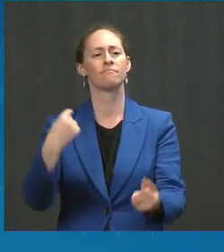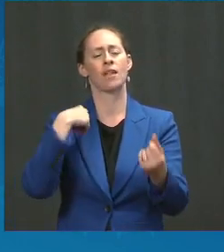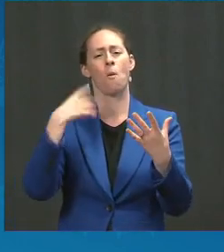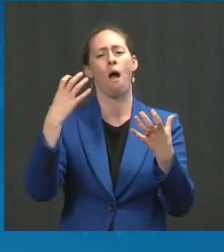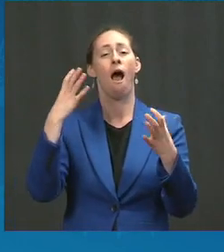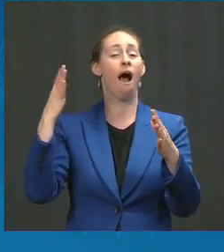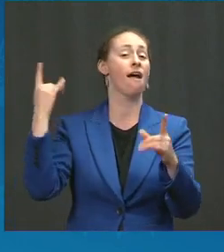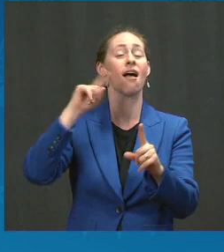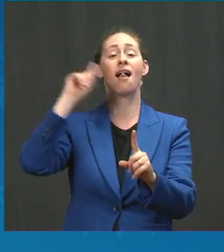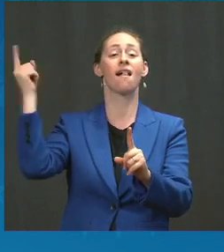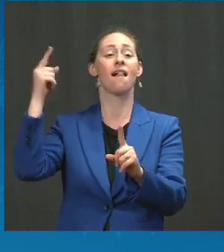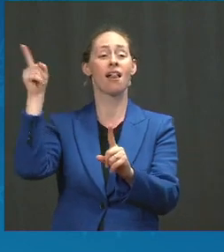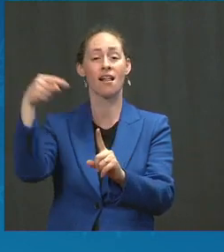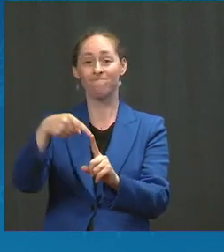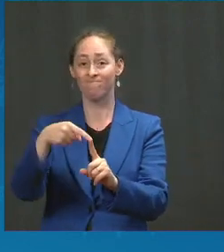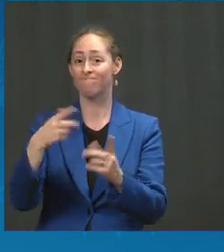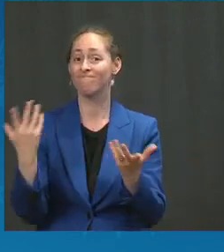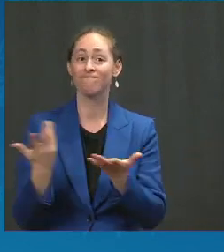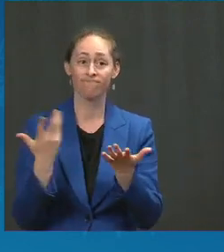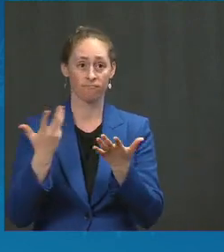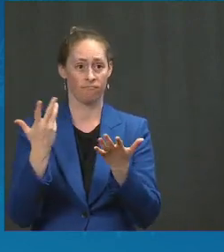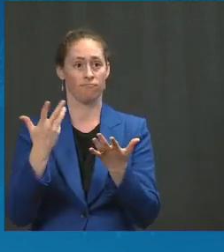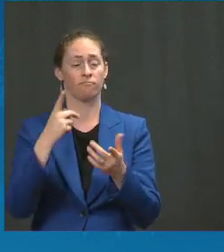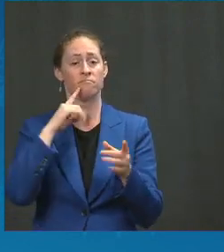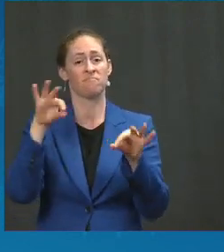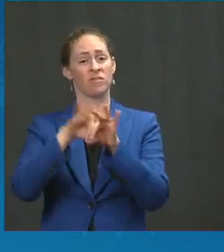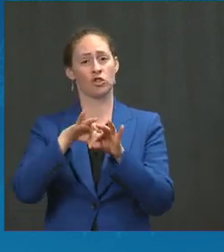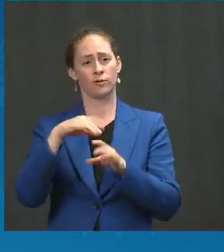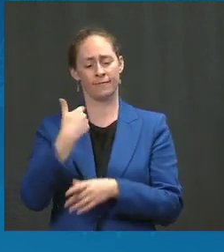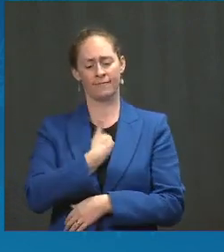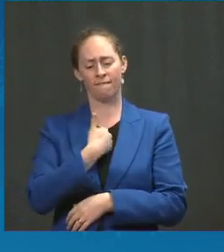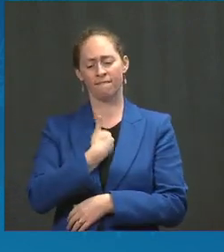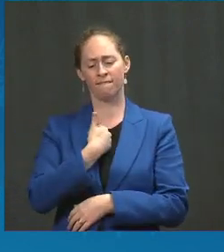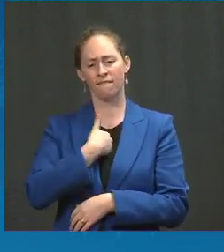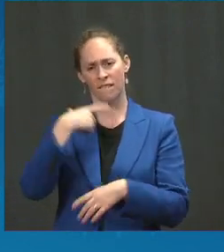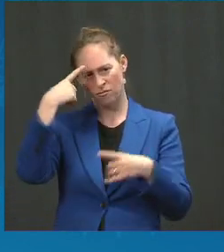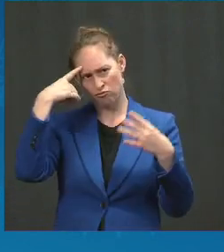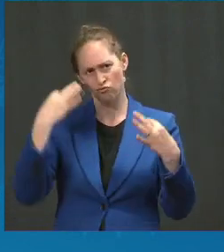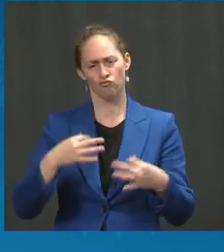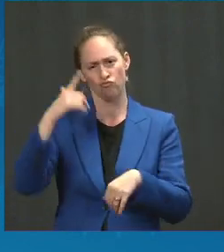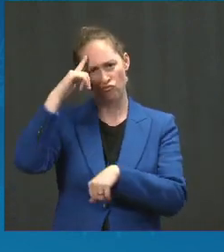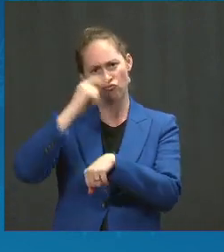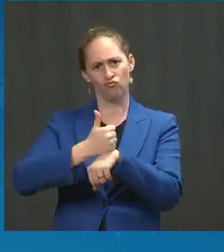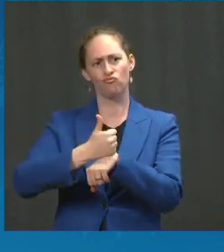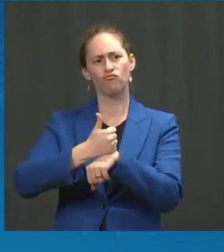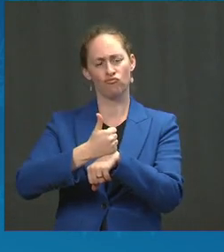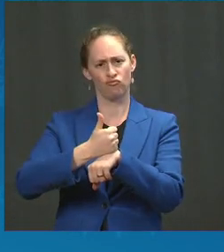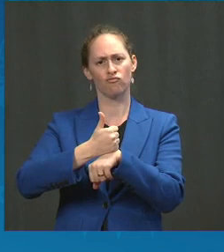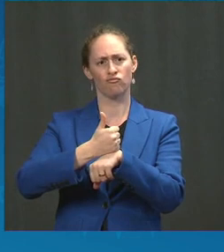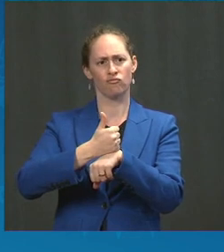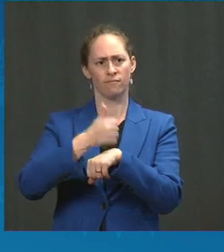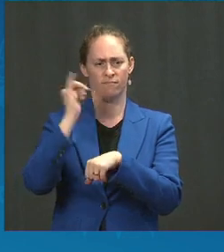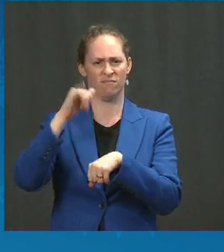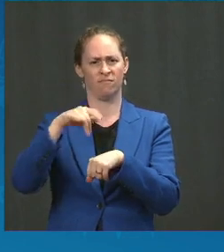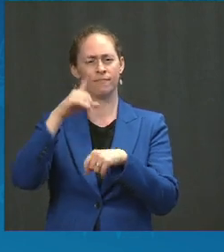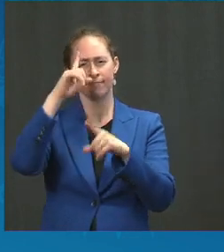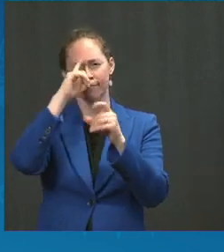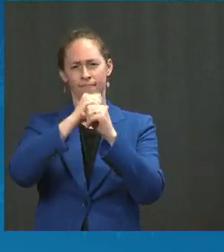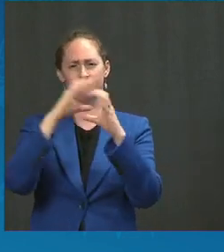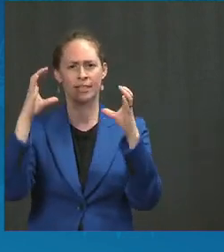self-determination. I think it's such an important point. All of you have vision and you have